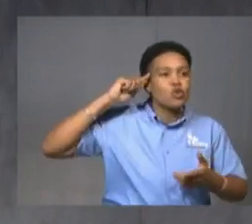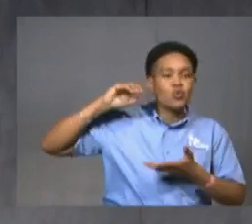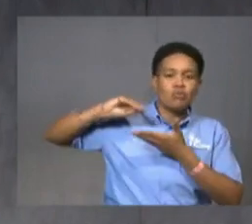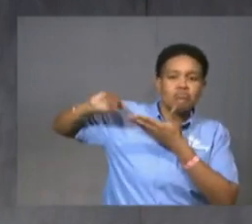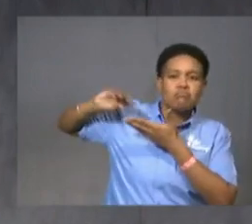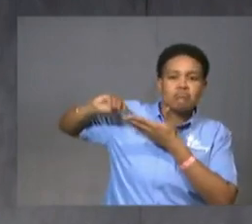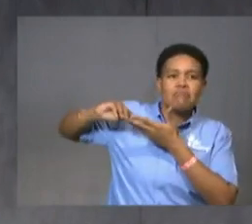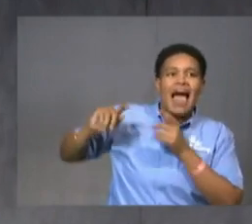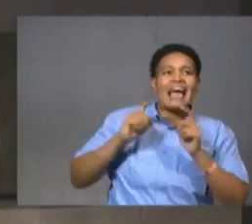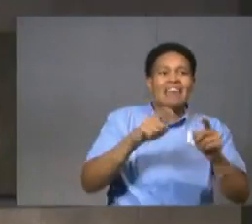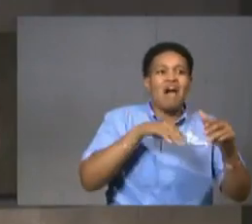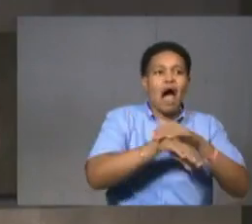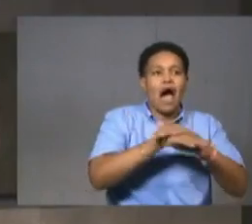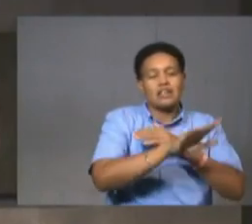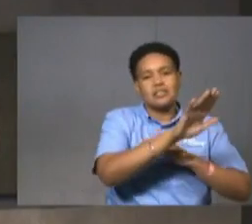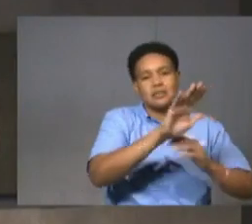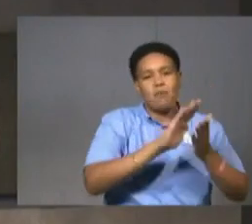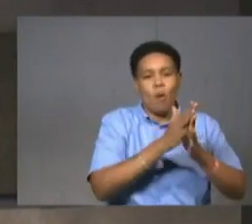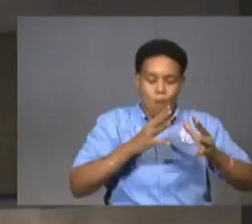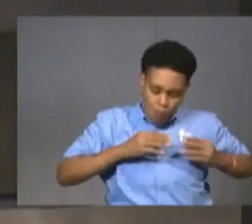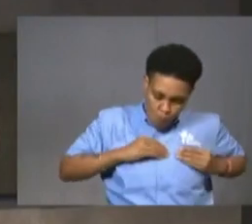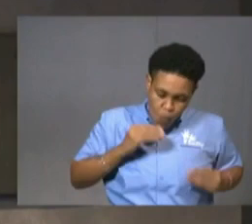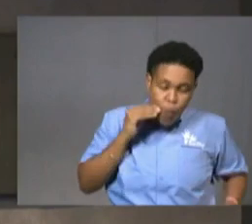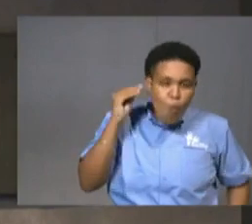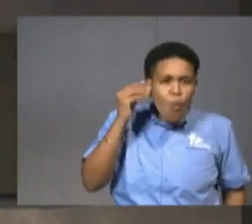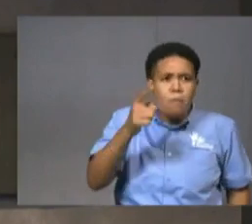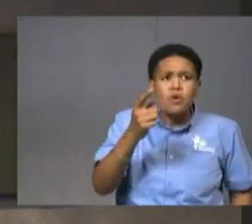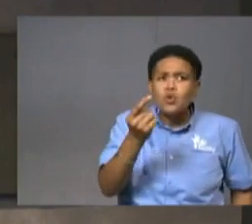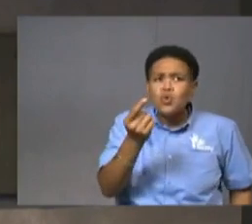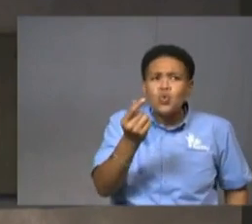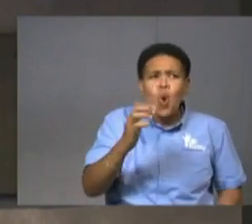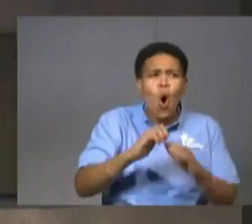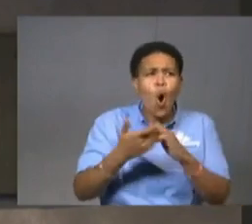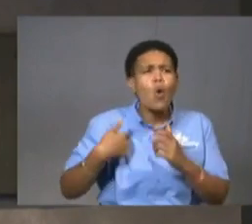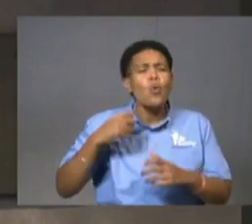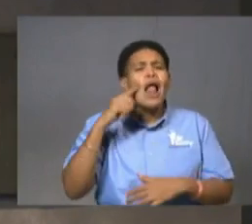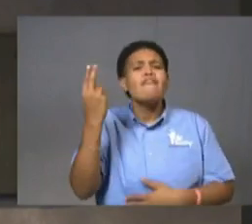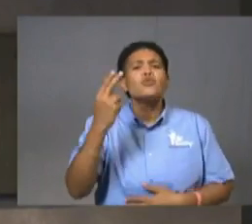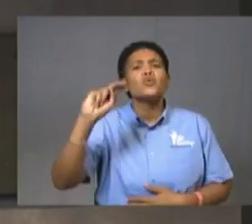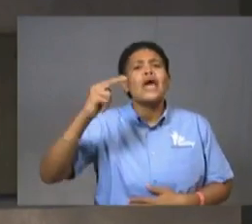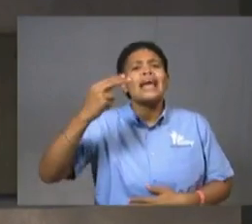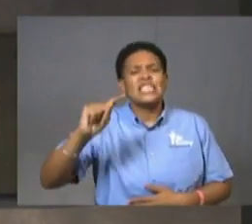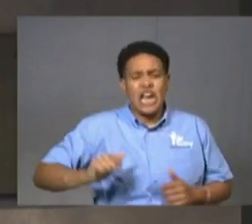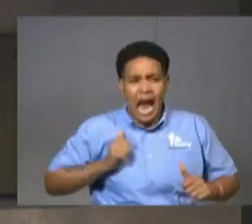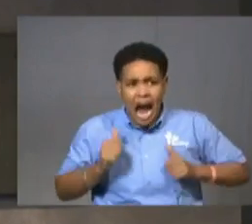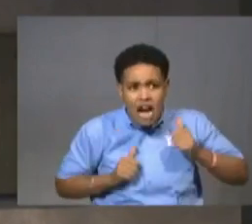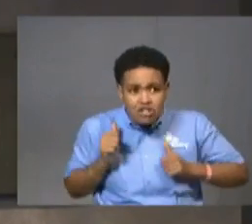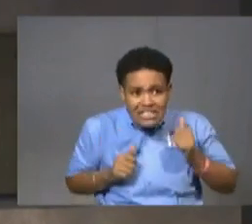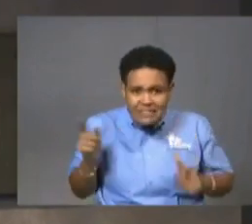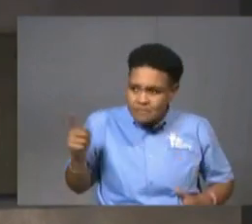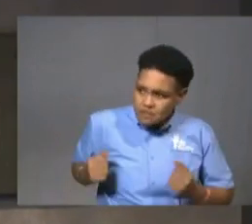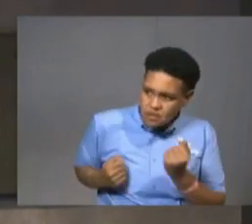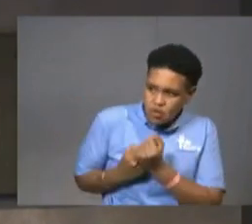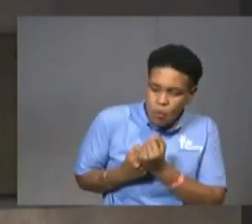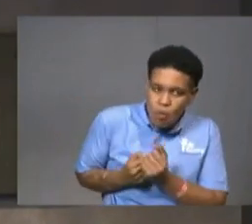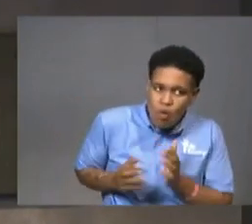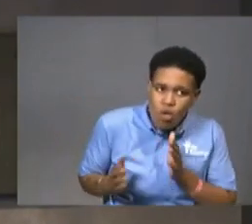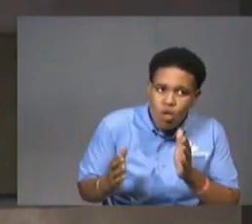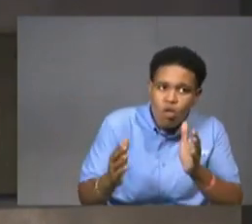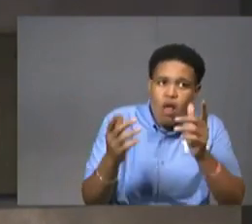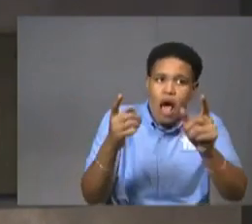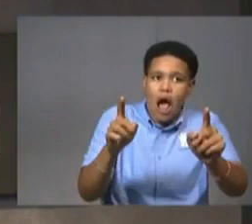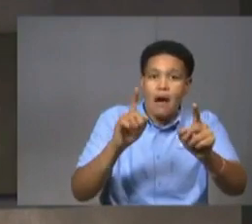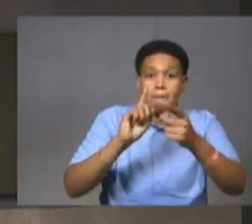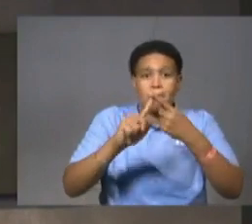home. In order to do this, we would have to use the National Housing Trust aggressively as a vehicle, but also